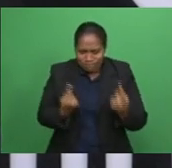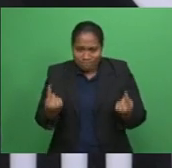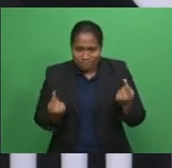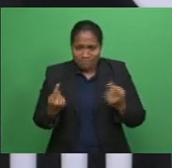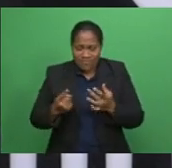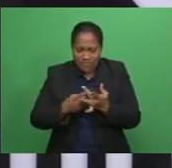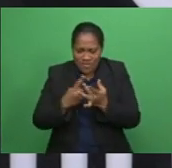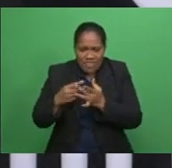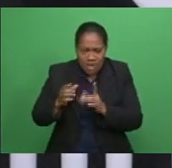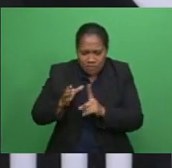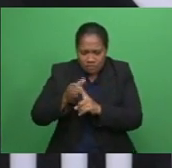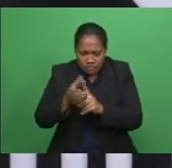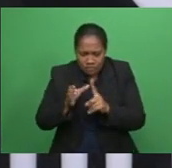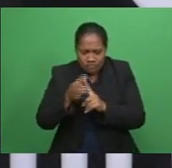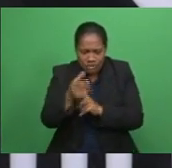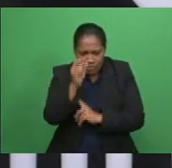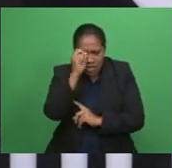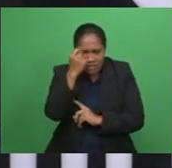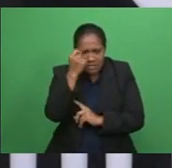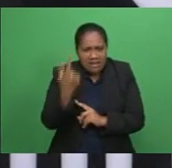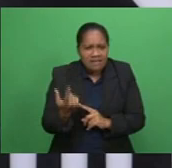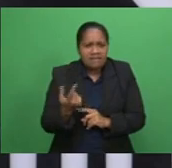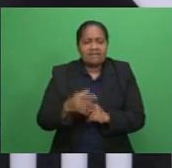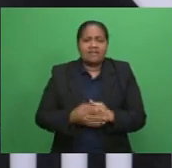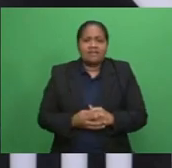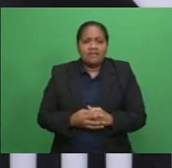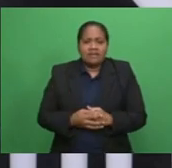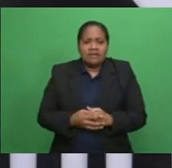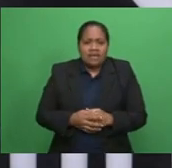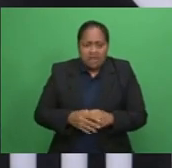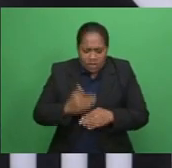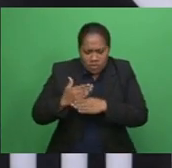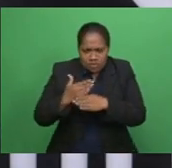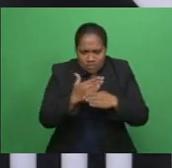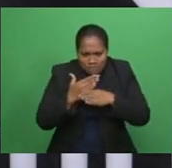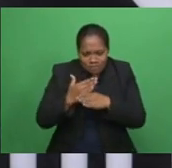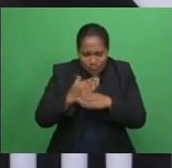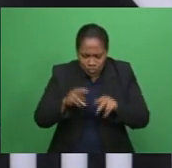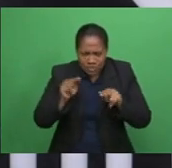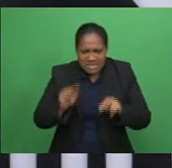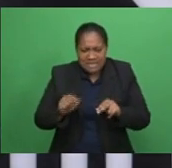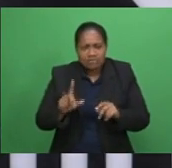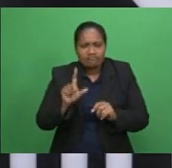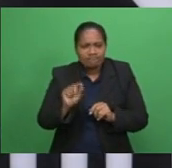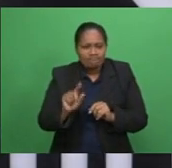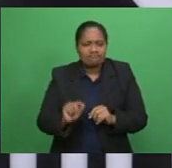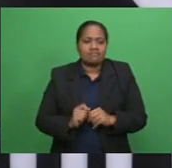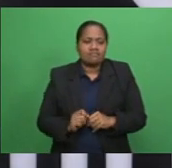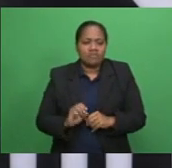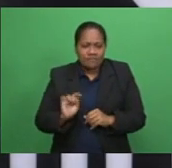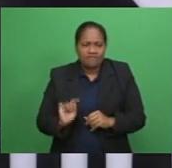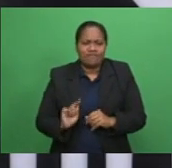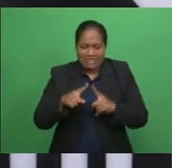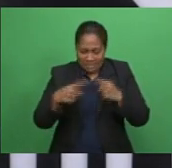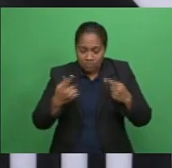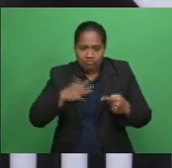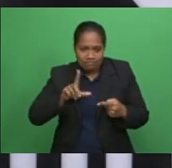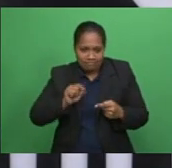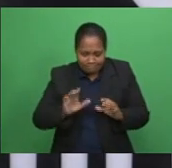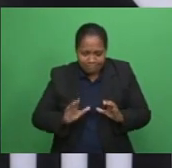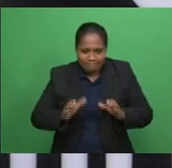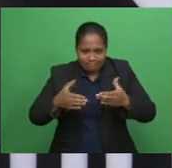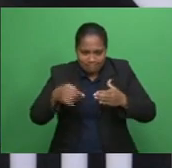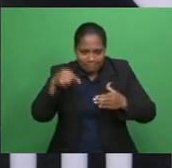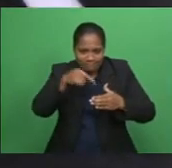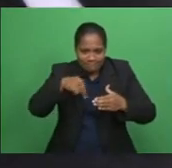group, understanding of the work efforts that need to be made to get you to that level in the first place, but then go and win a gold medal. And that's the only